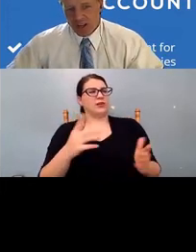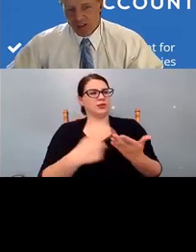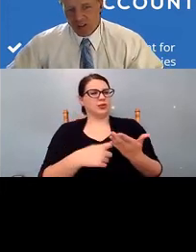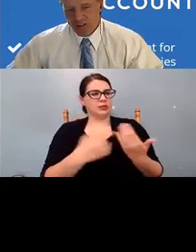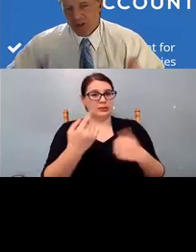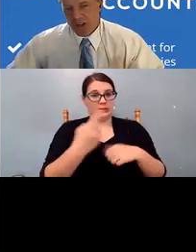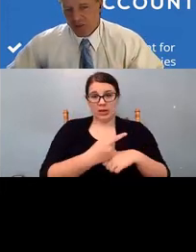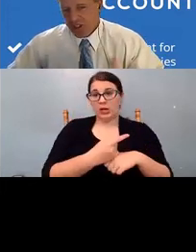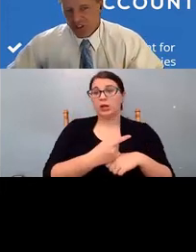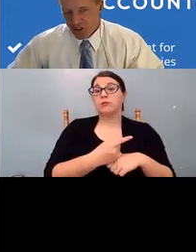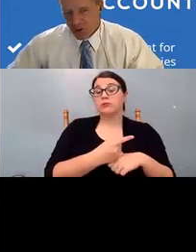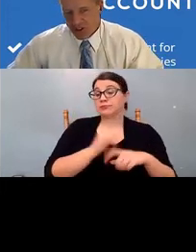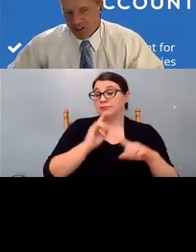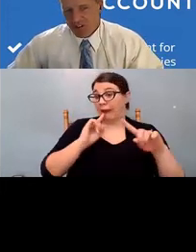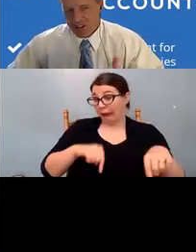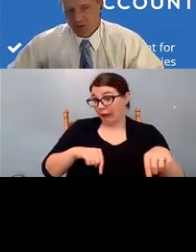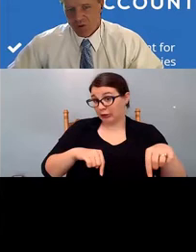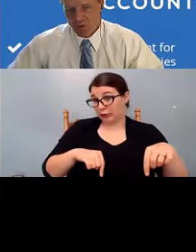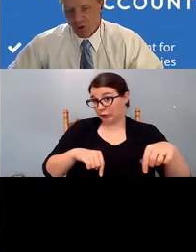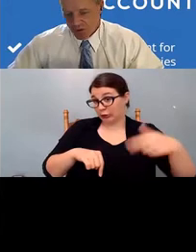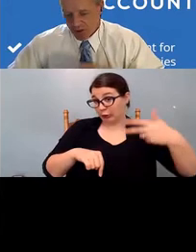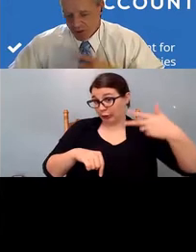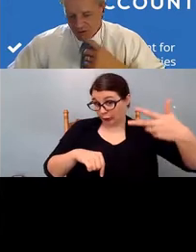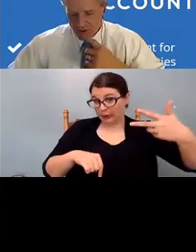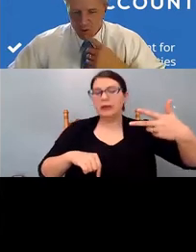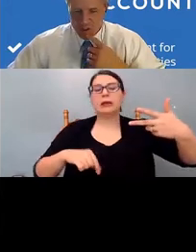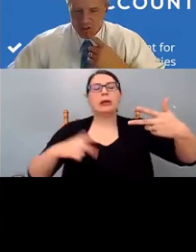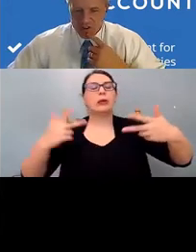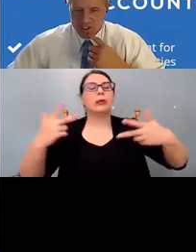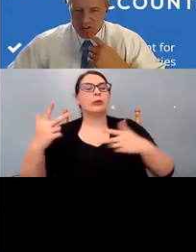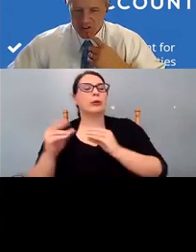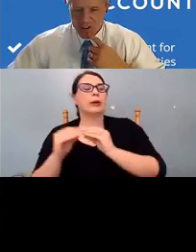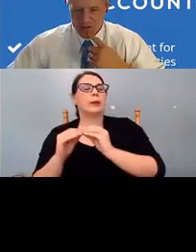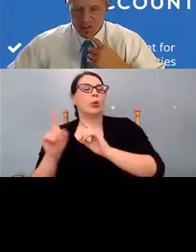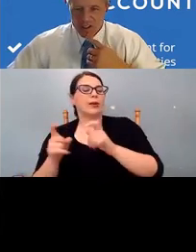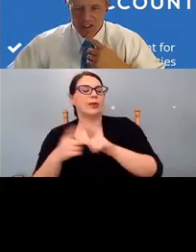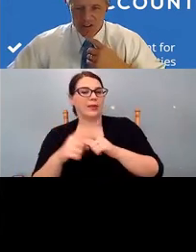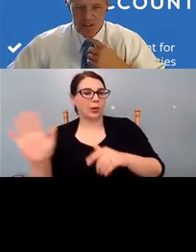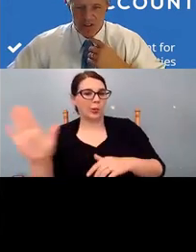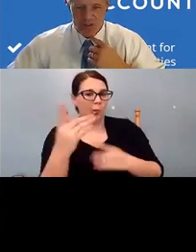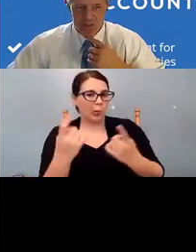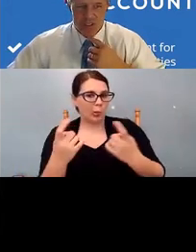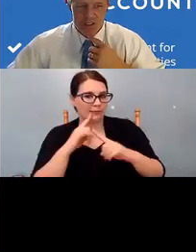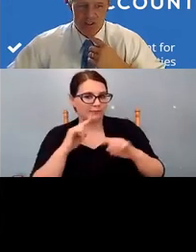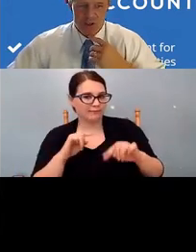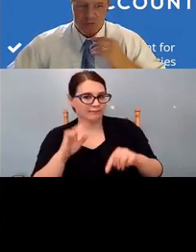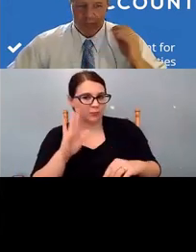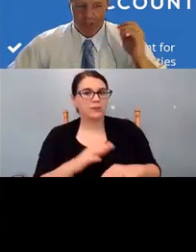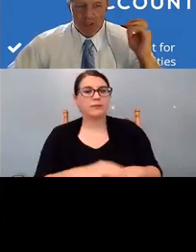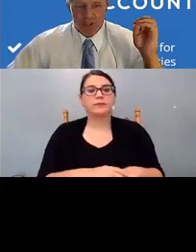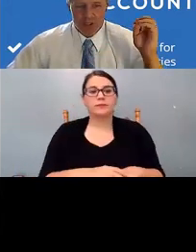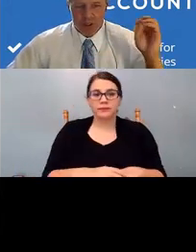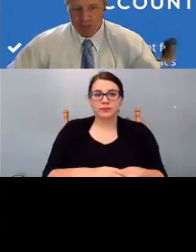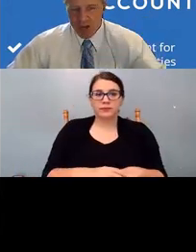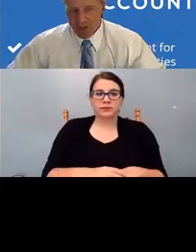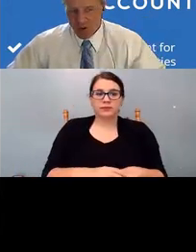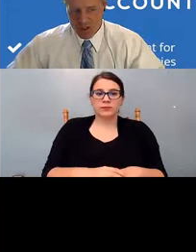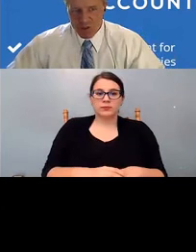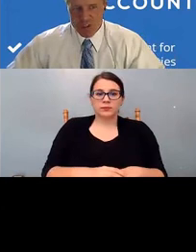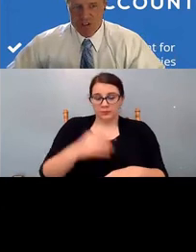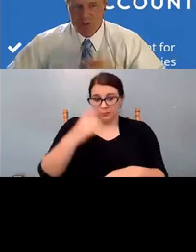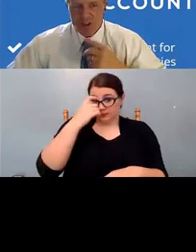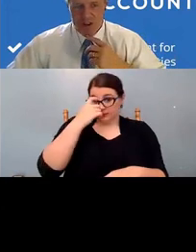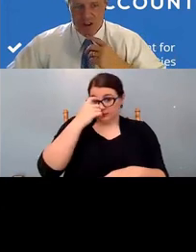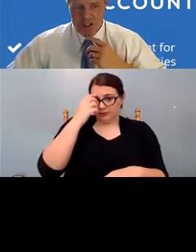pre-seminar answers, and then we have 3 additional questions, and then we'll open it up for some questions and answers here for the last few minutes. So Going back through